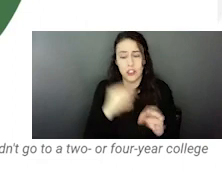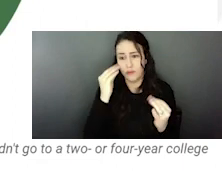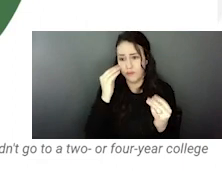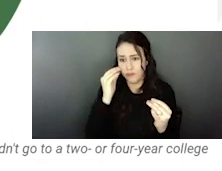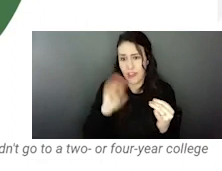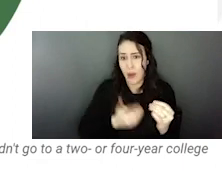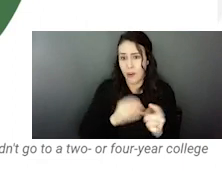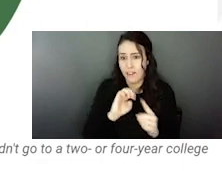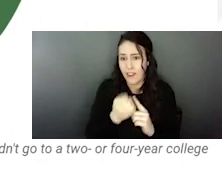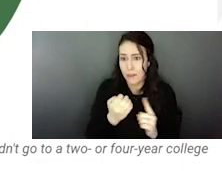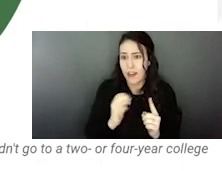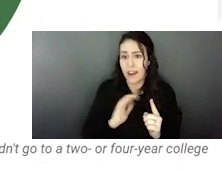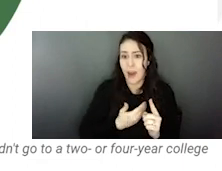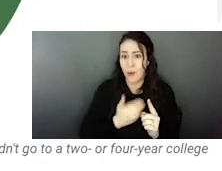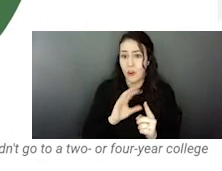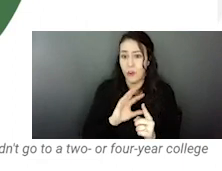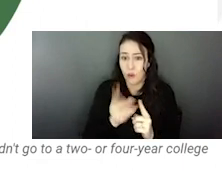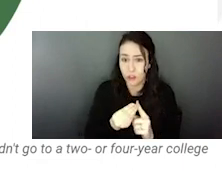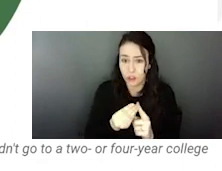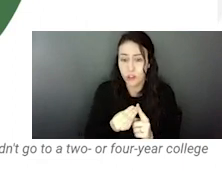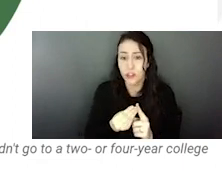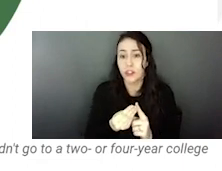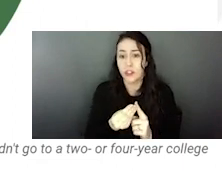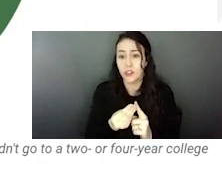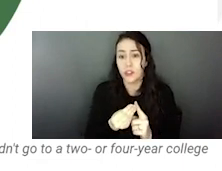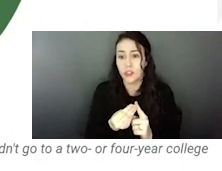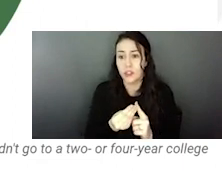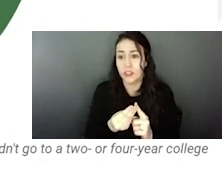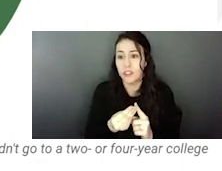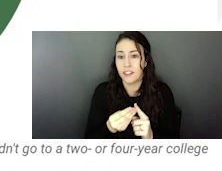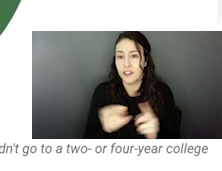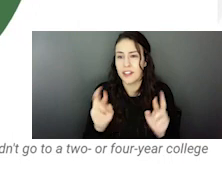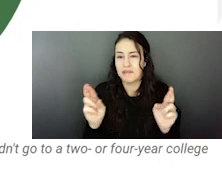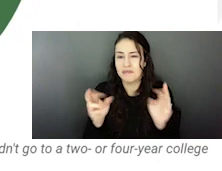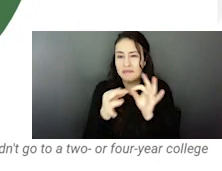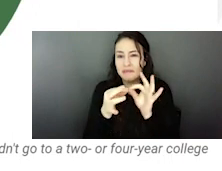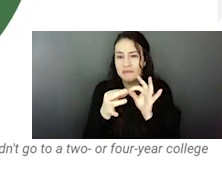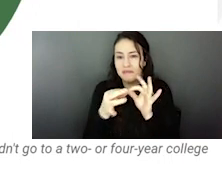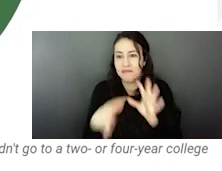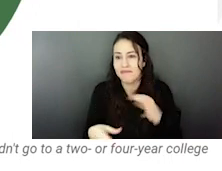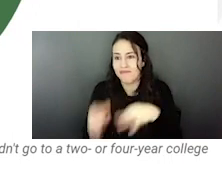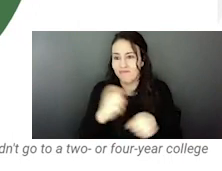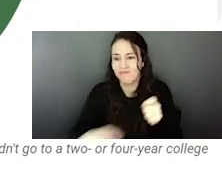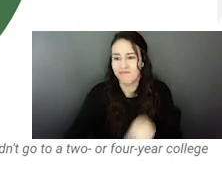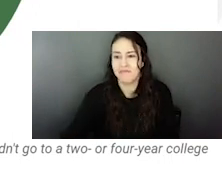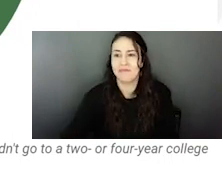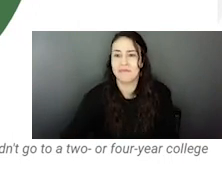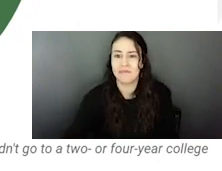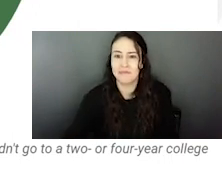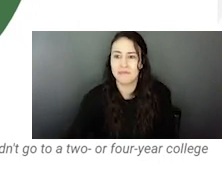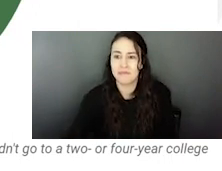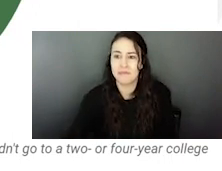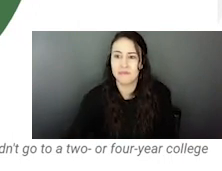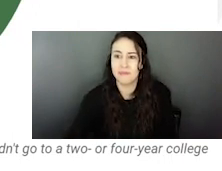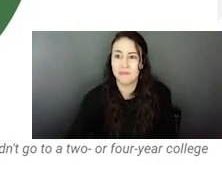our campuses and in our classrooms. But then their second highest priority was feeling financially stable, which was also